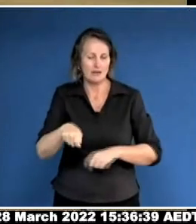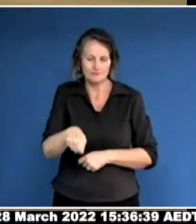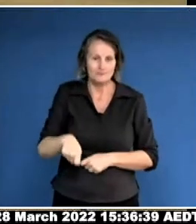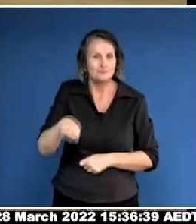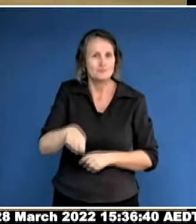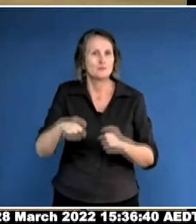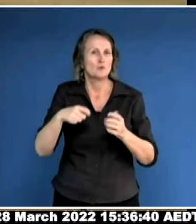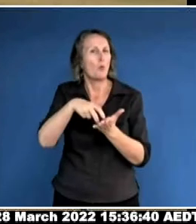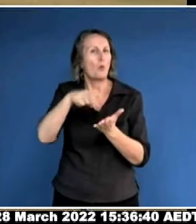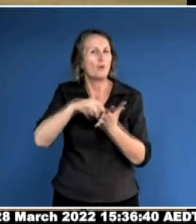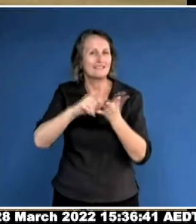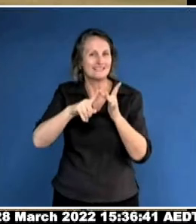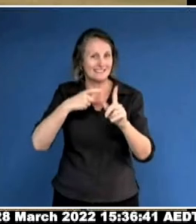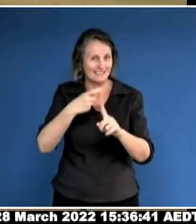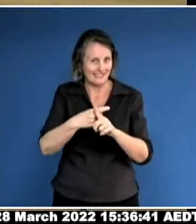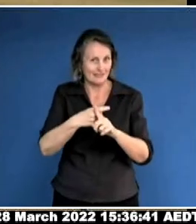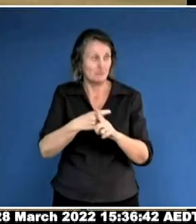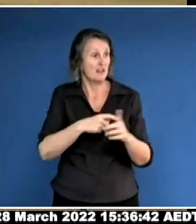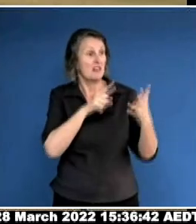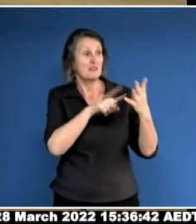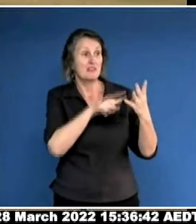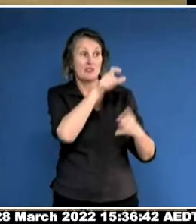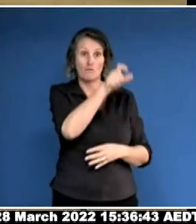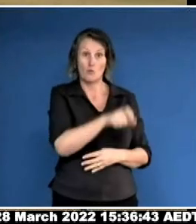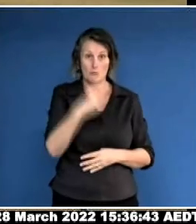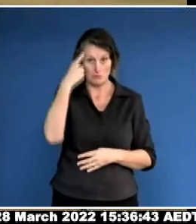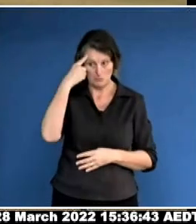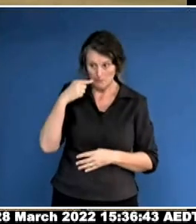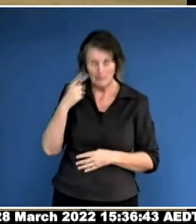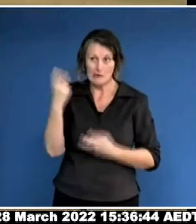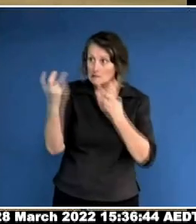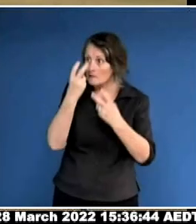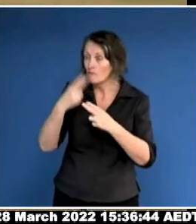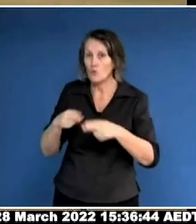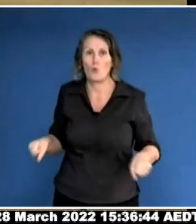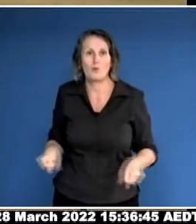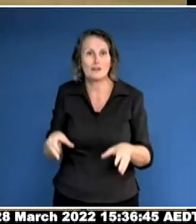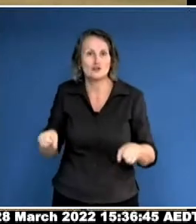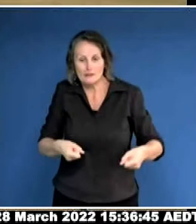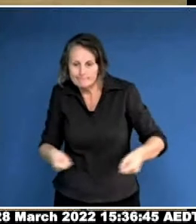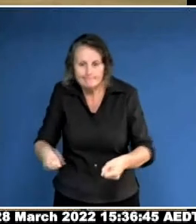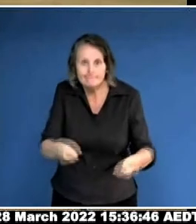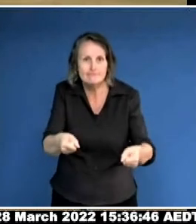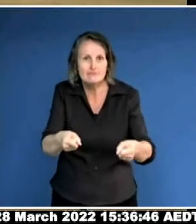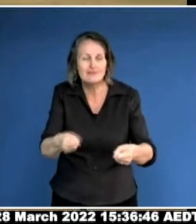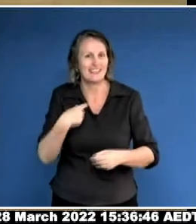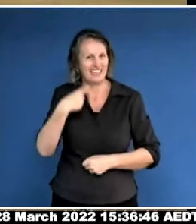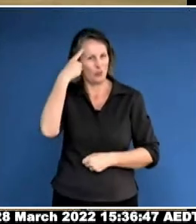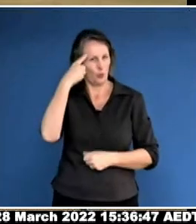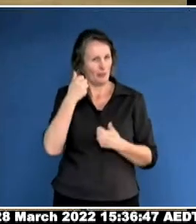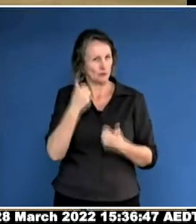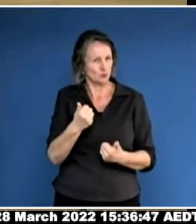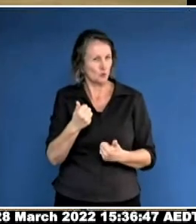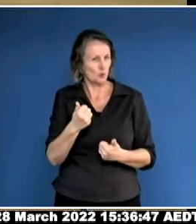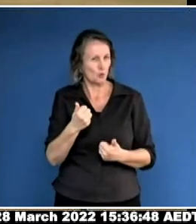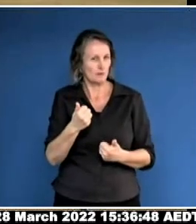four sourced a manual wheelchair. He saw it as an opportunity for me to use to use me and my disability. He would make me